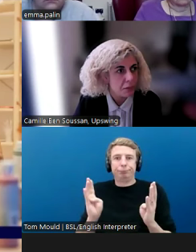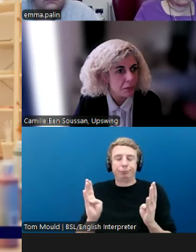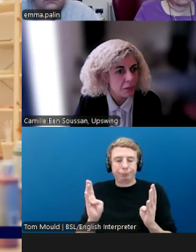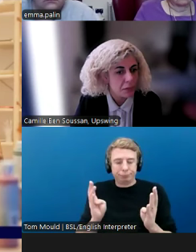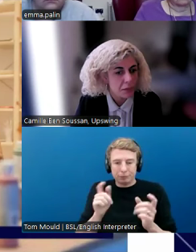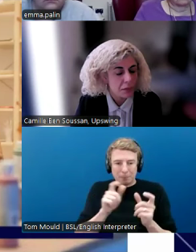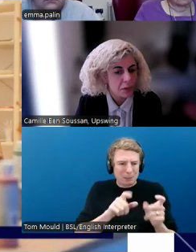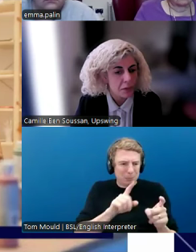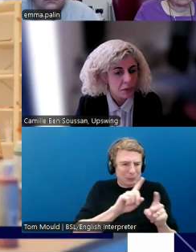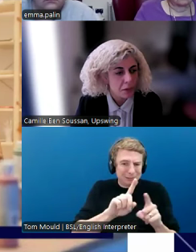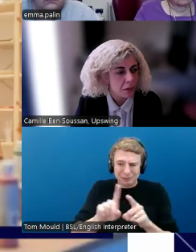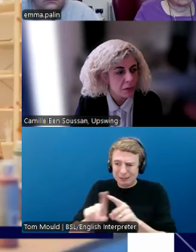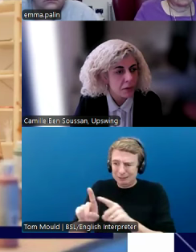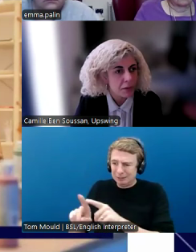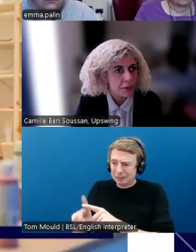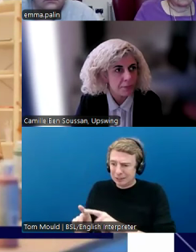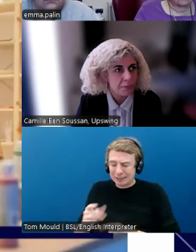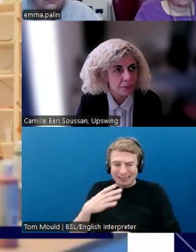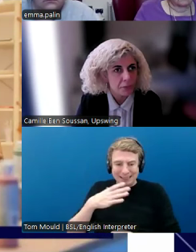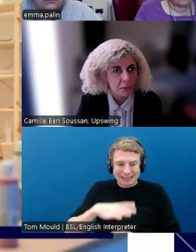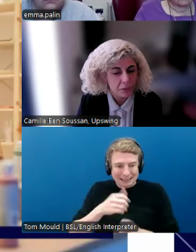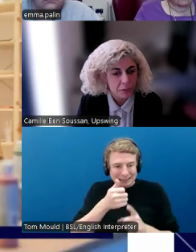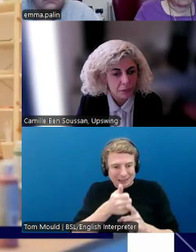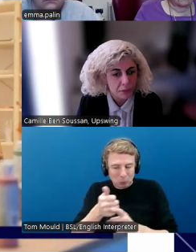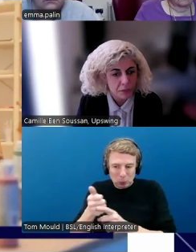with different support needs and adaptations?